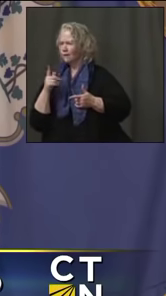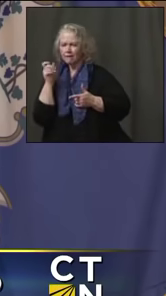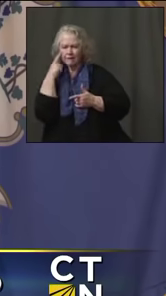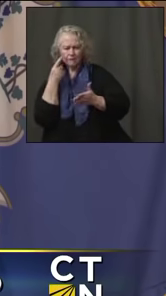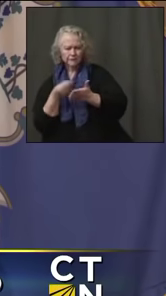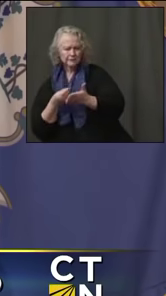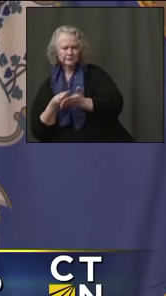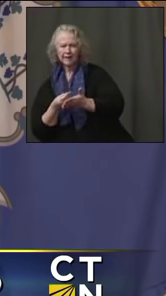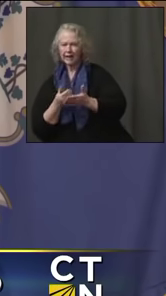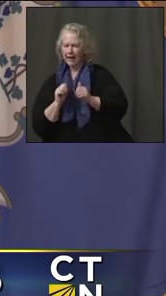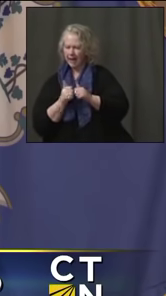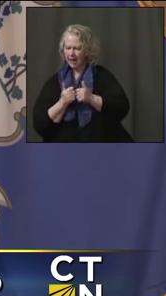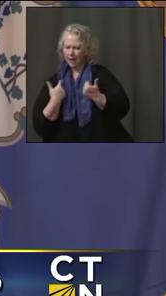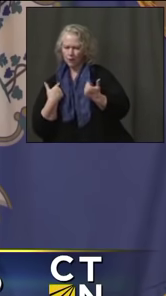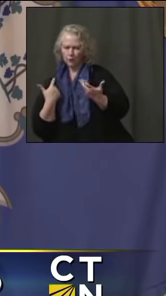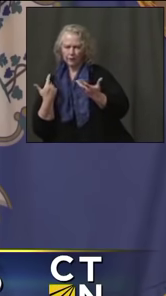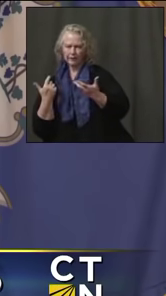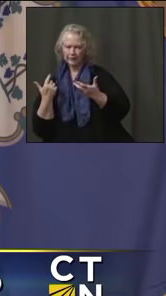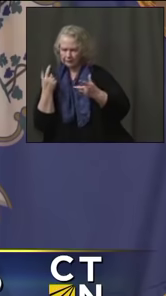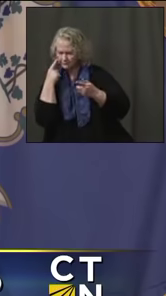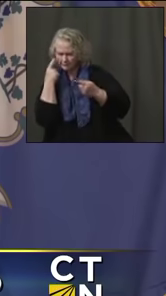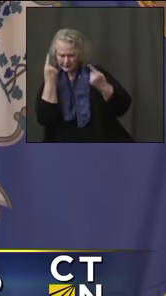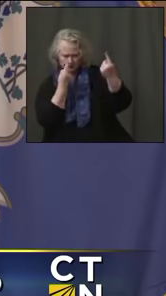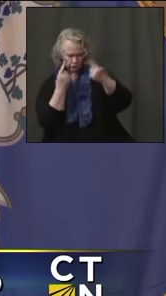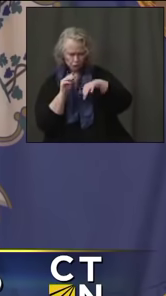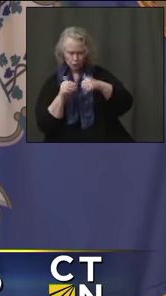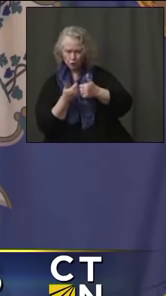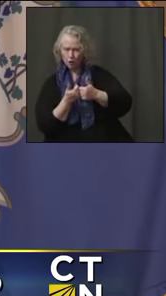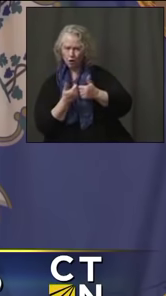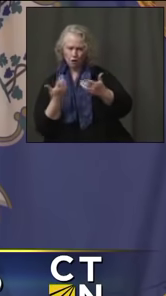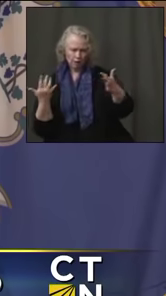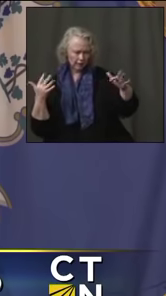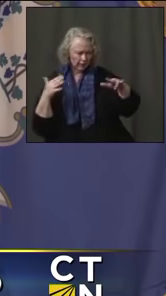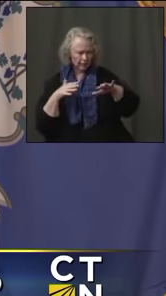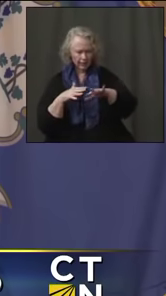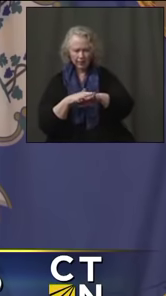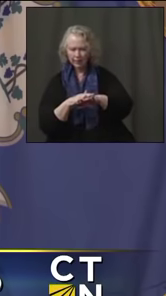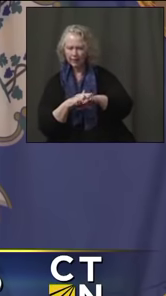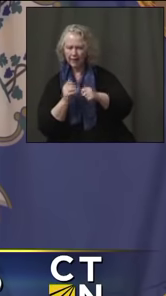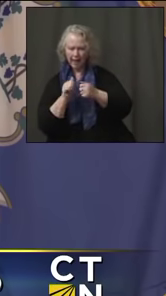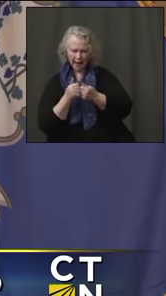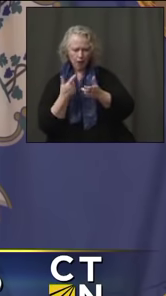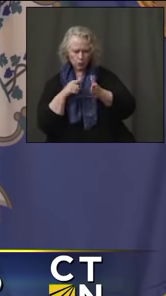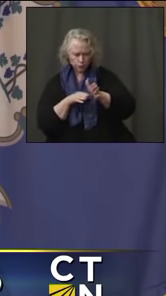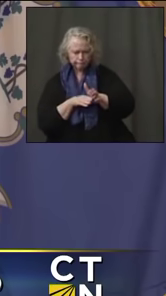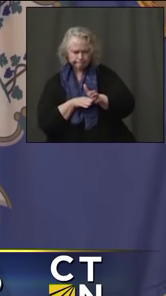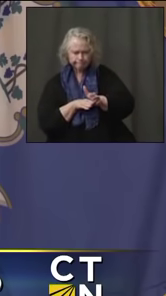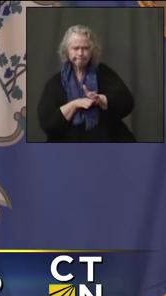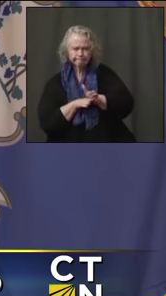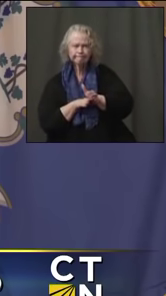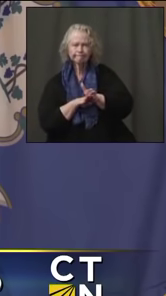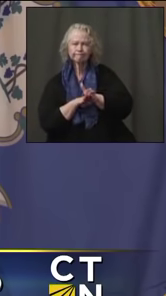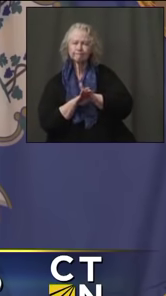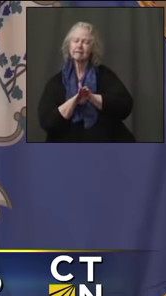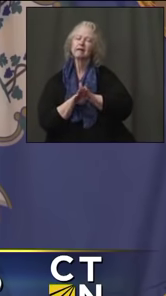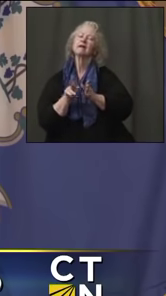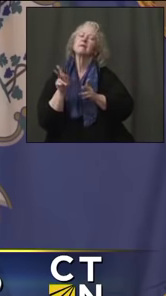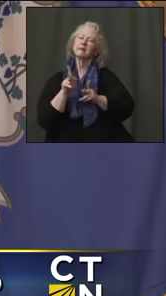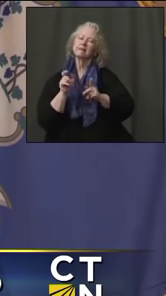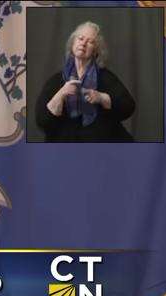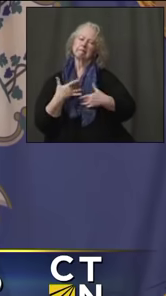our economy going again, and it will never get going again until people feel confidence about the public health. Hopefully we're getting